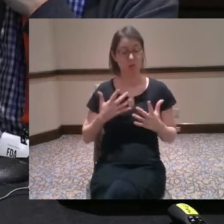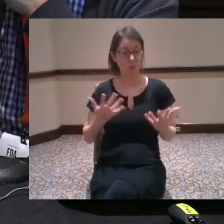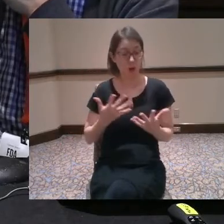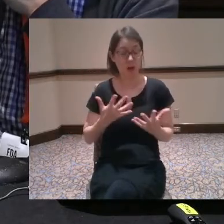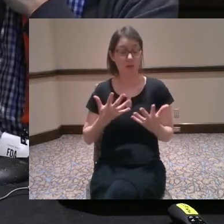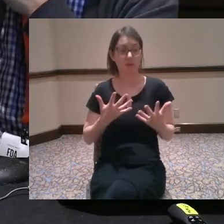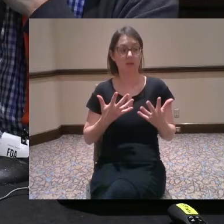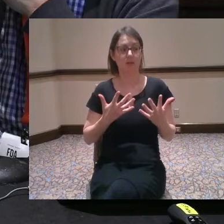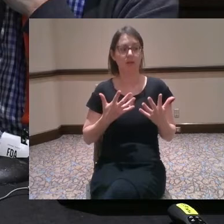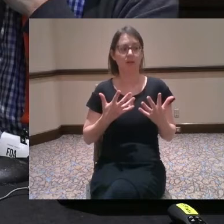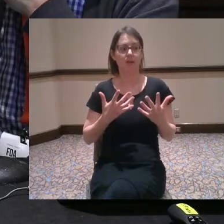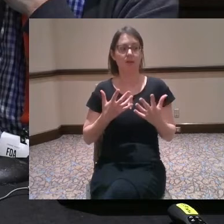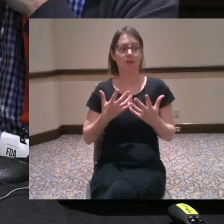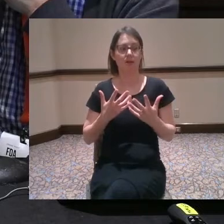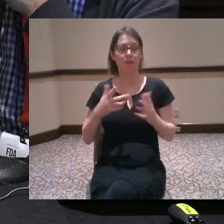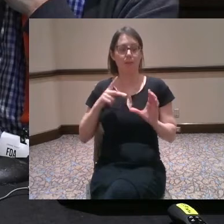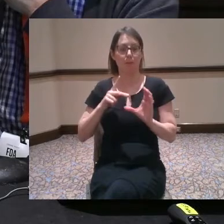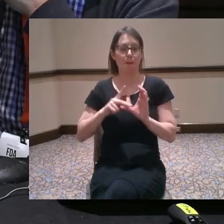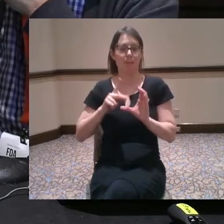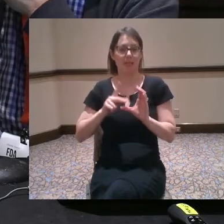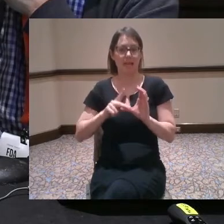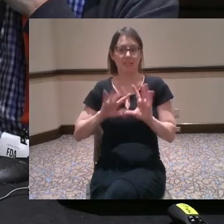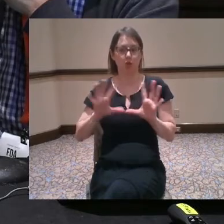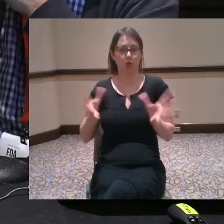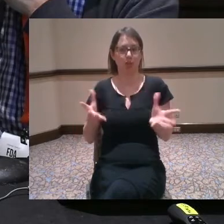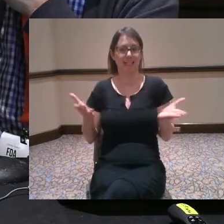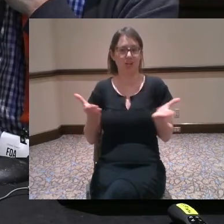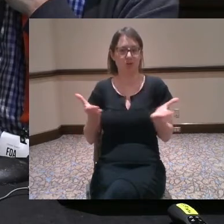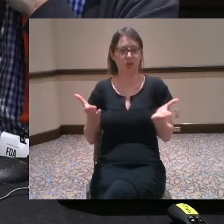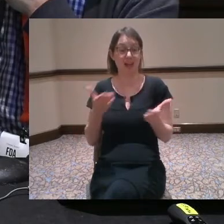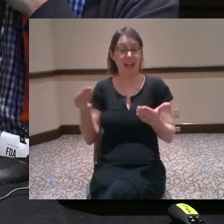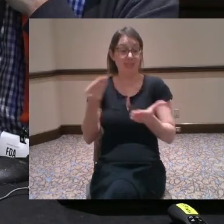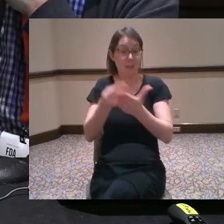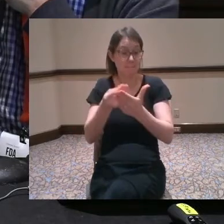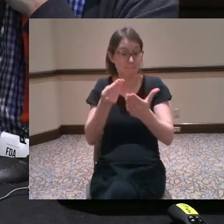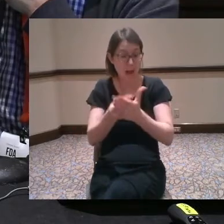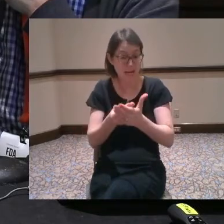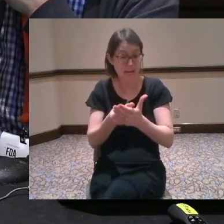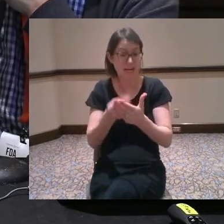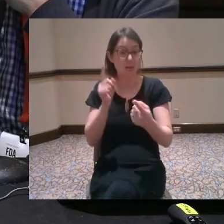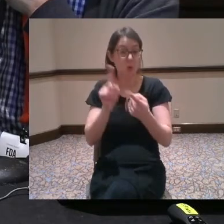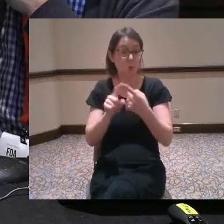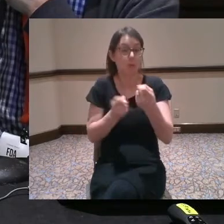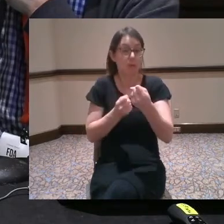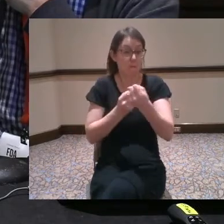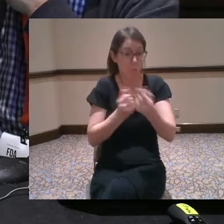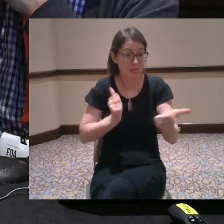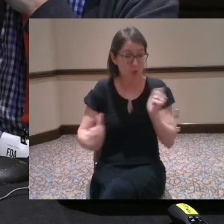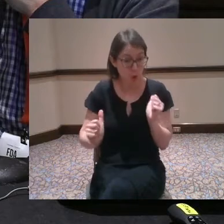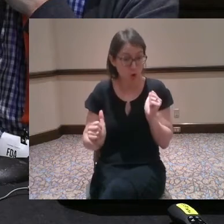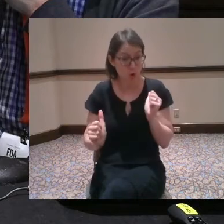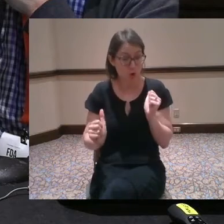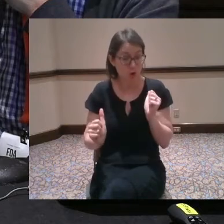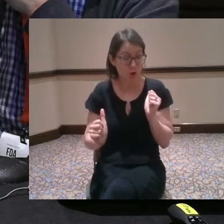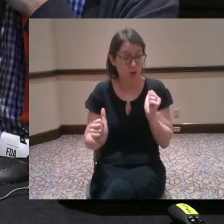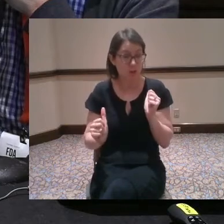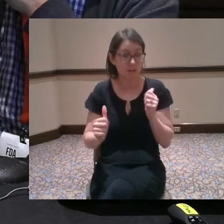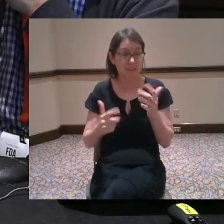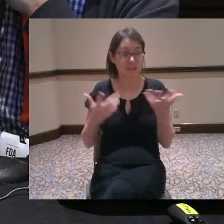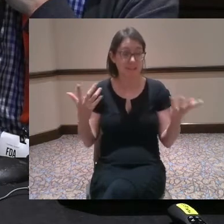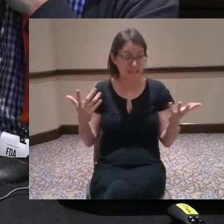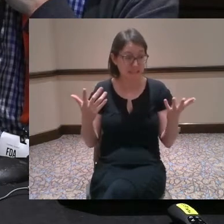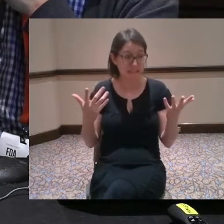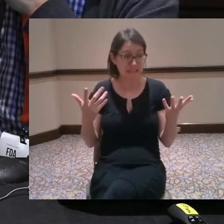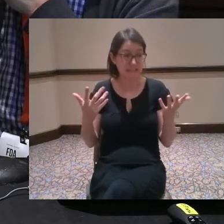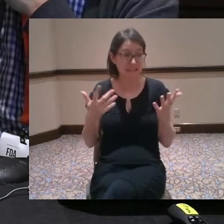is the population to support and the money to support all of the theater we have here and sustainable models,